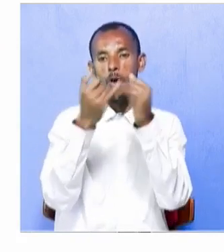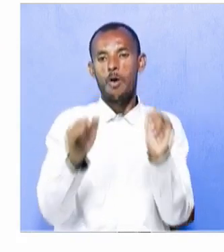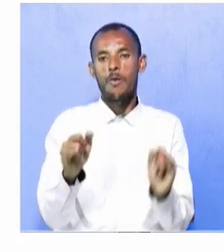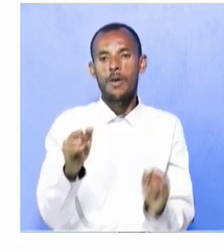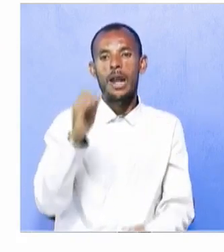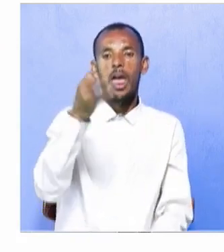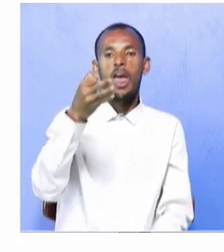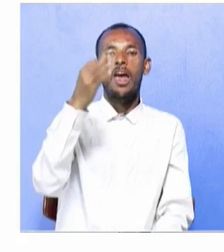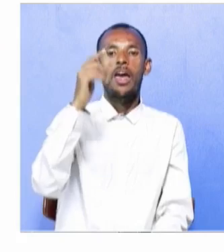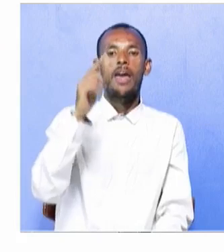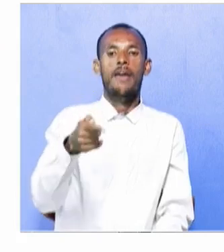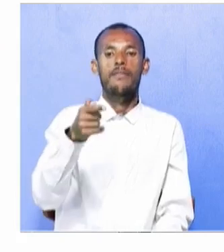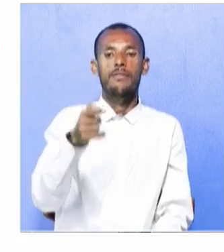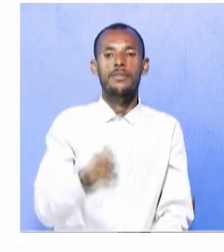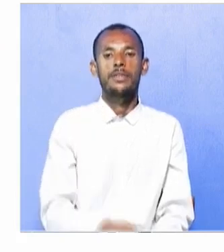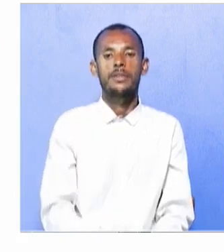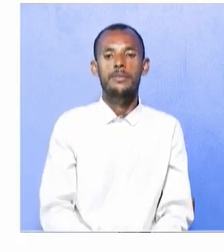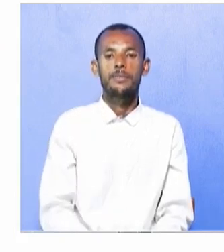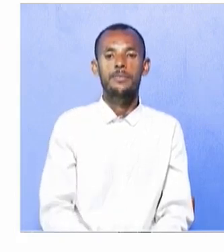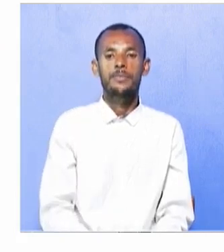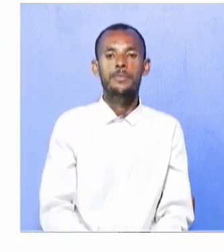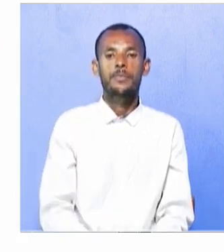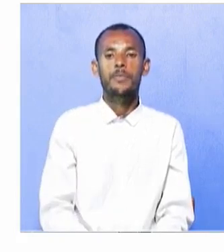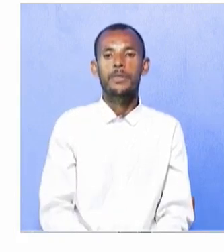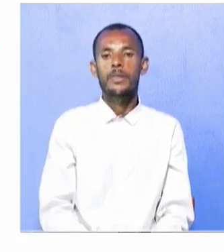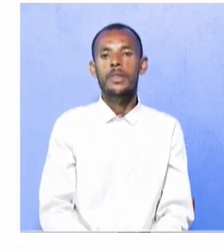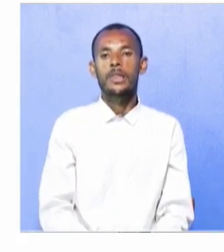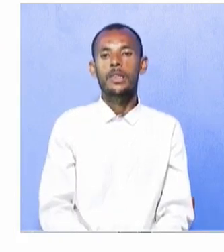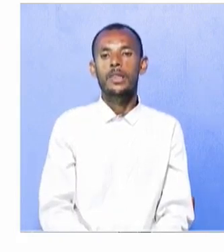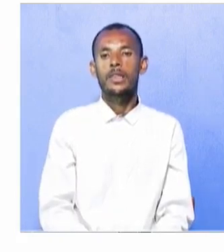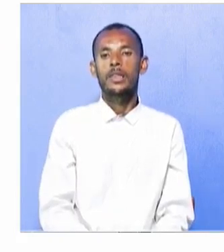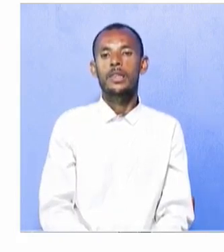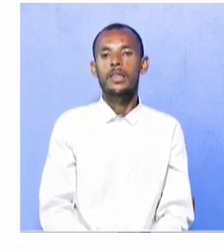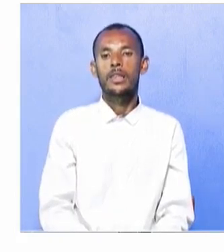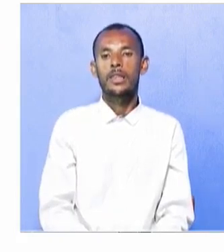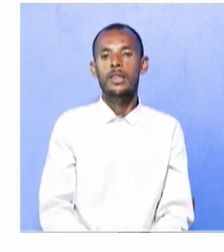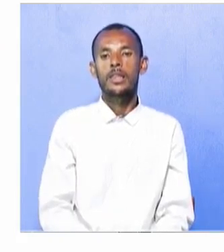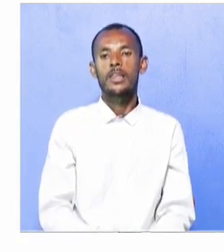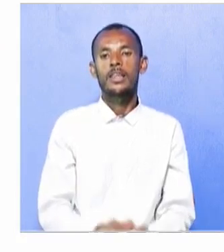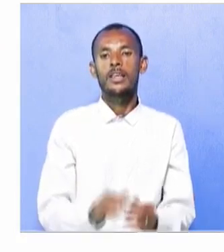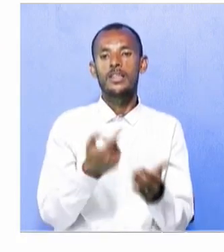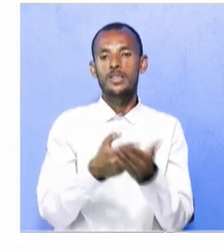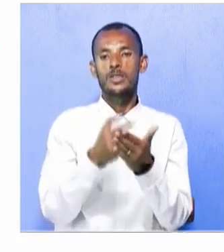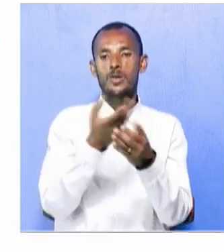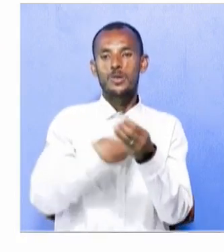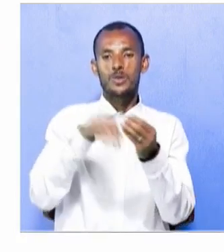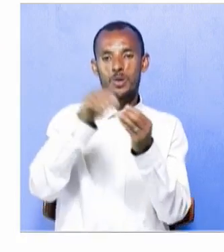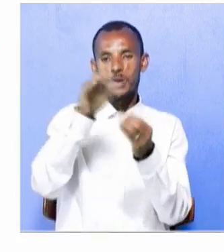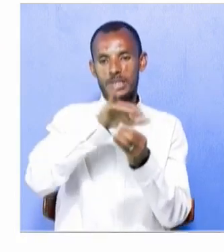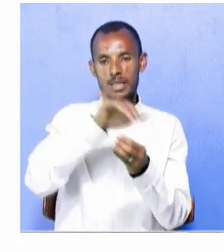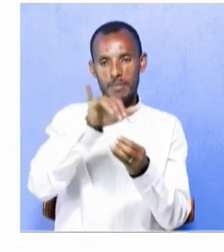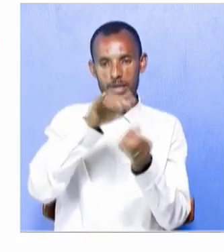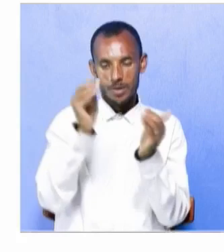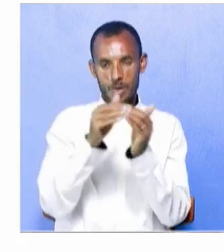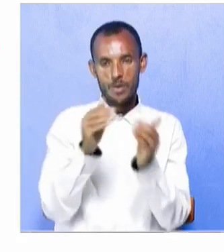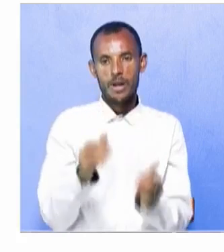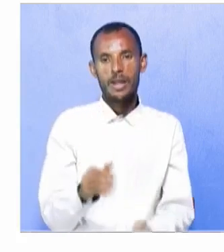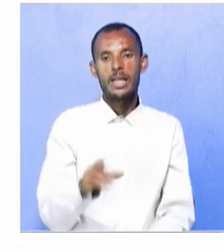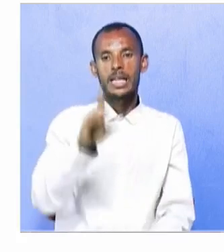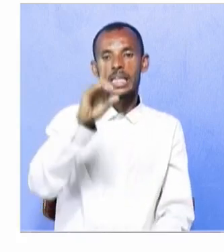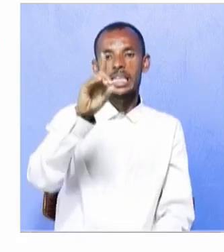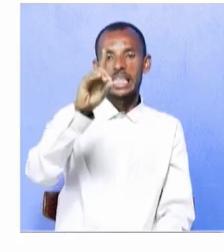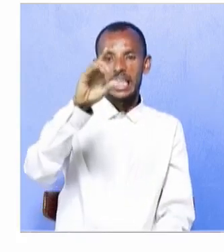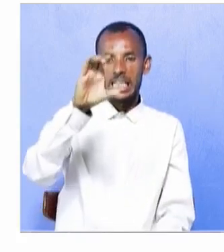BC over FG, okay? This also the same as